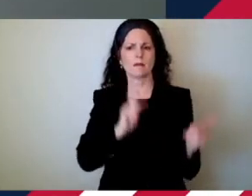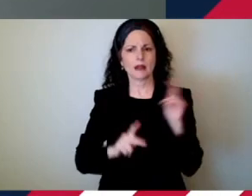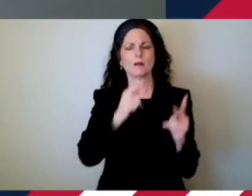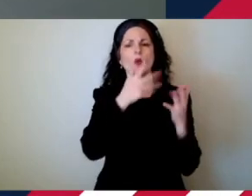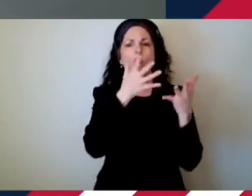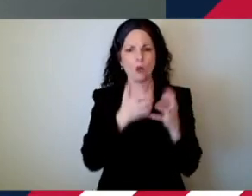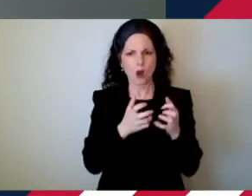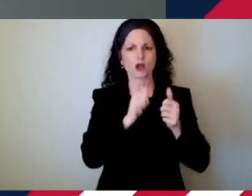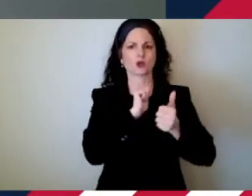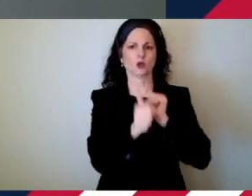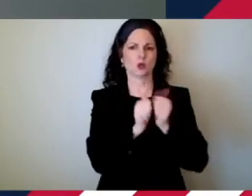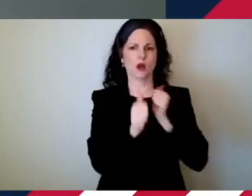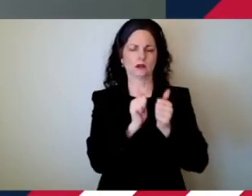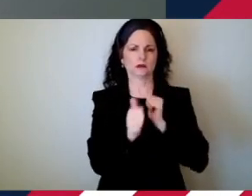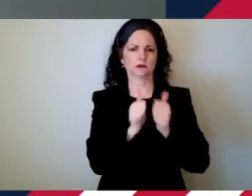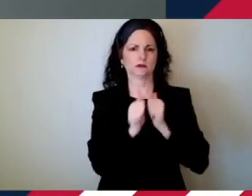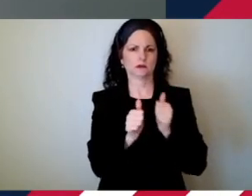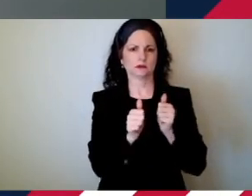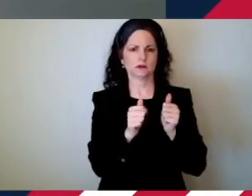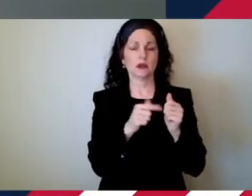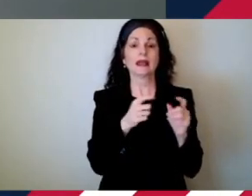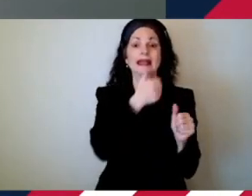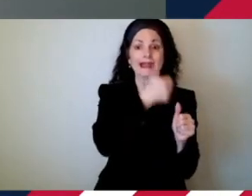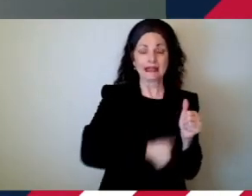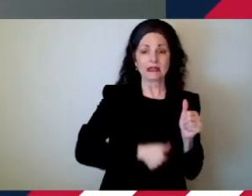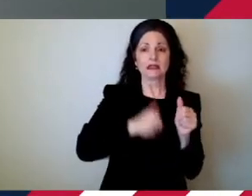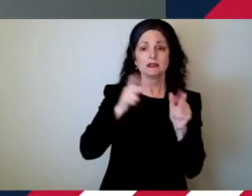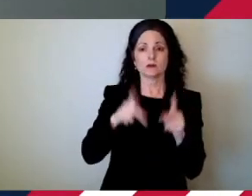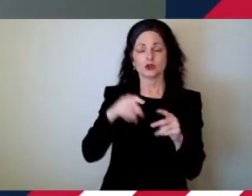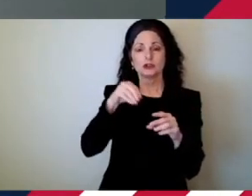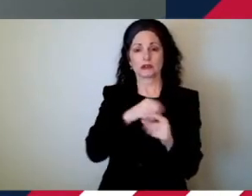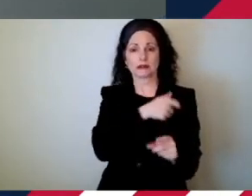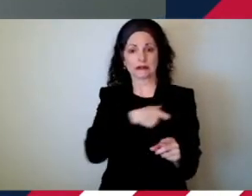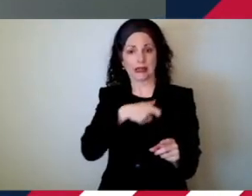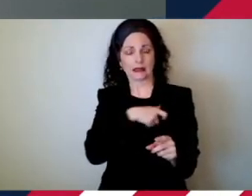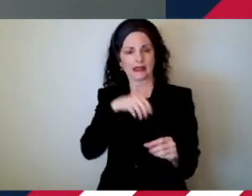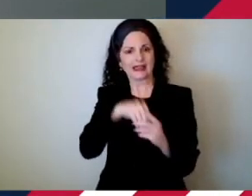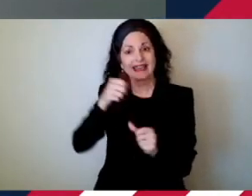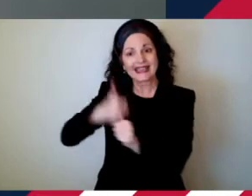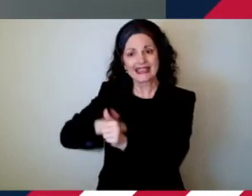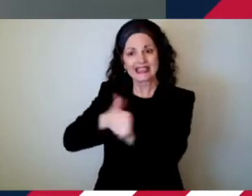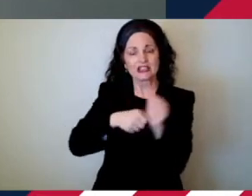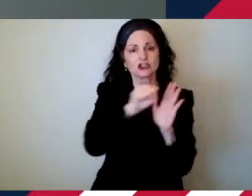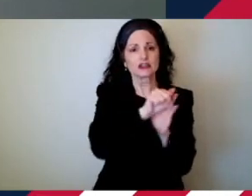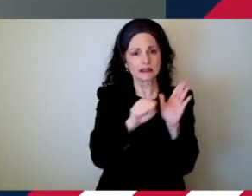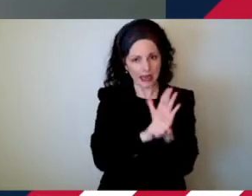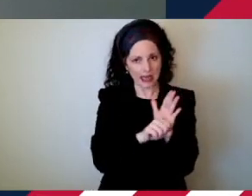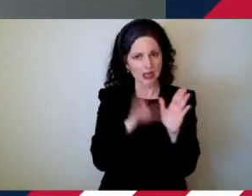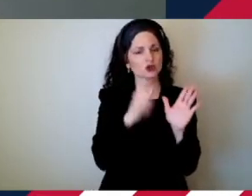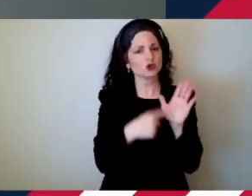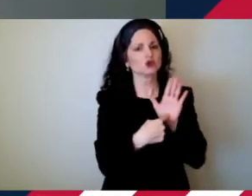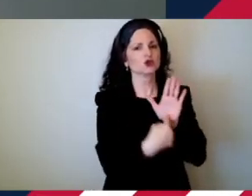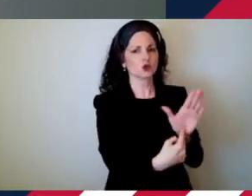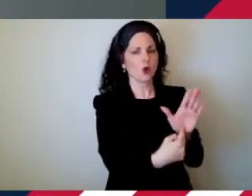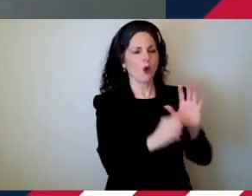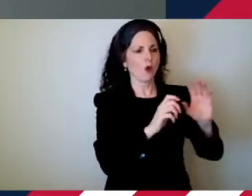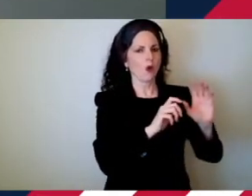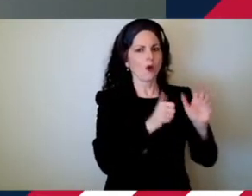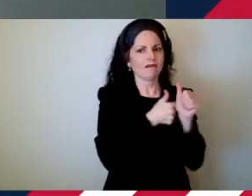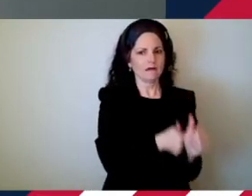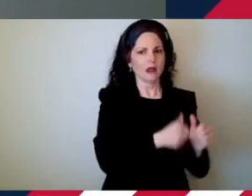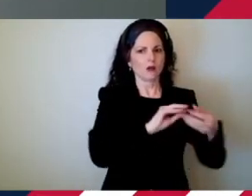the Democratic primary voters in each state should be reflected proportionally in their delegations so that all Democratic voters